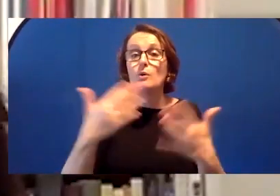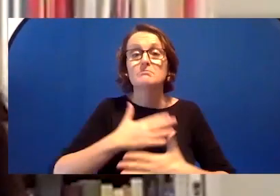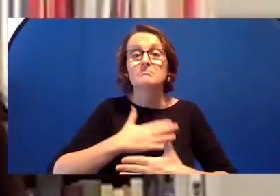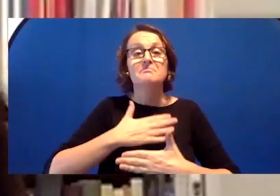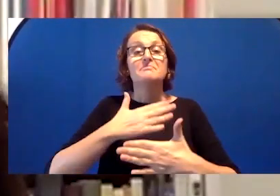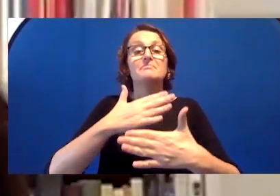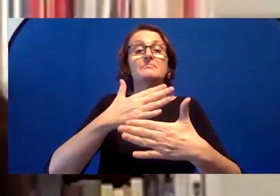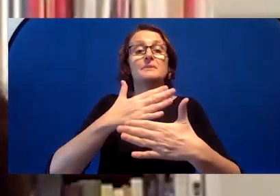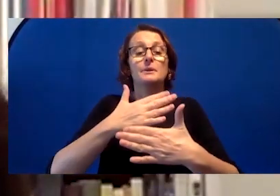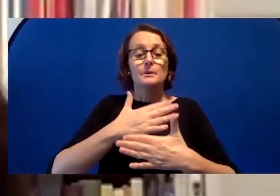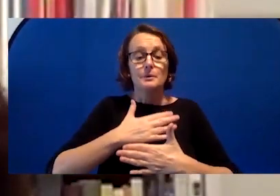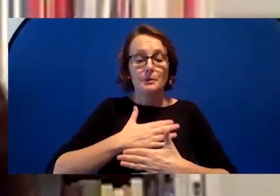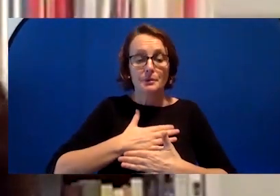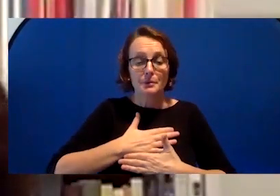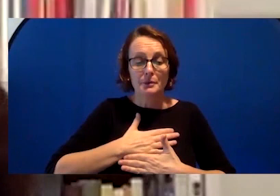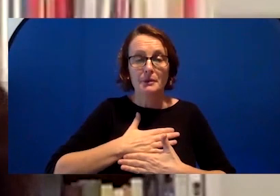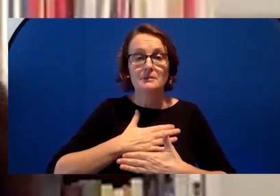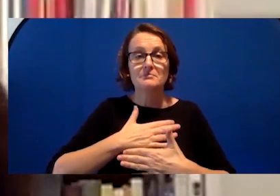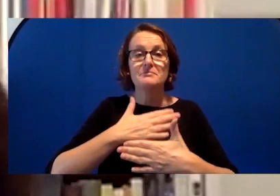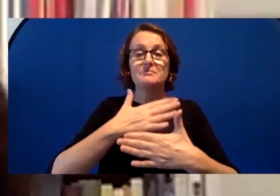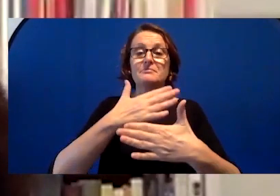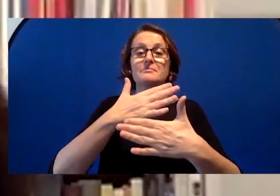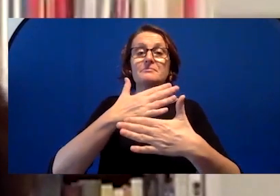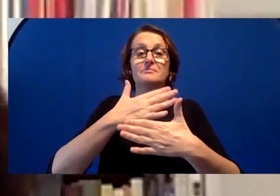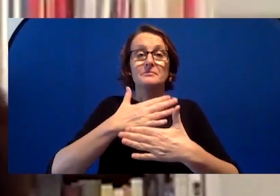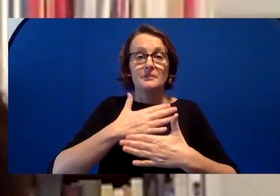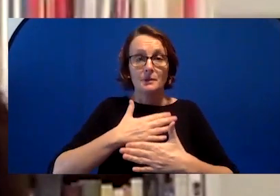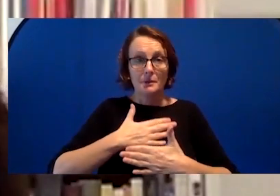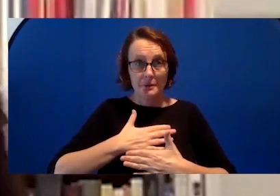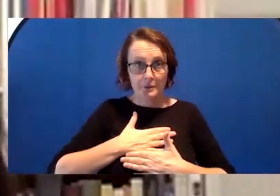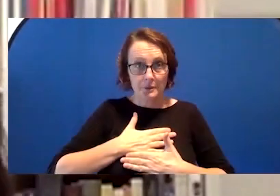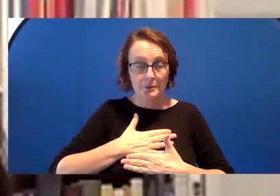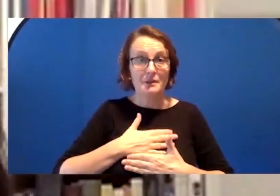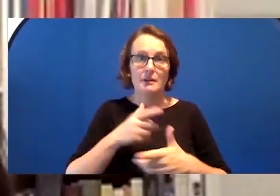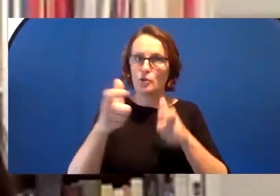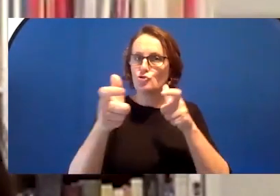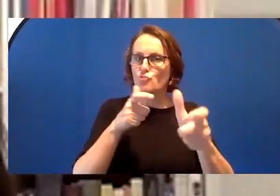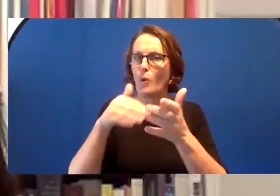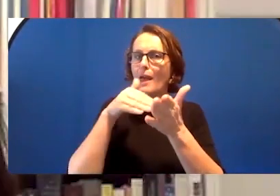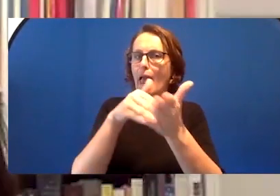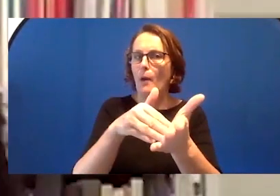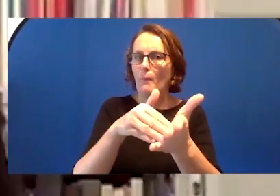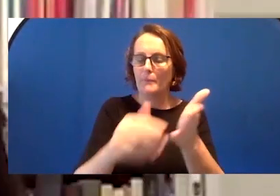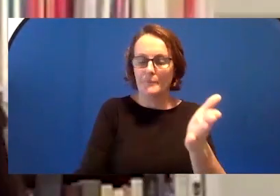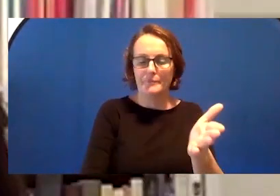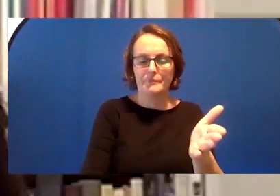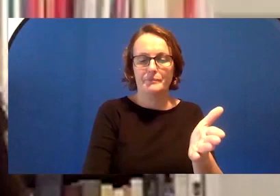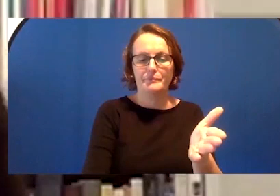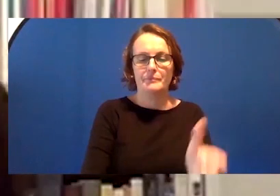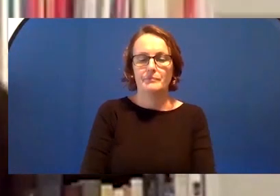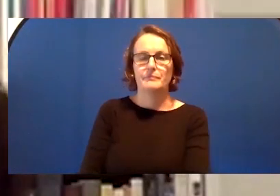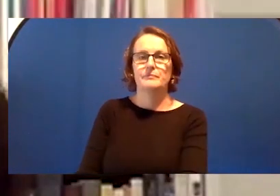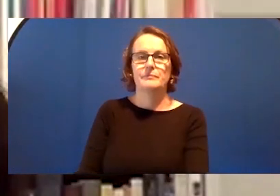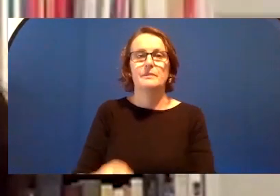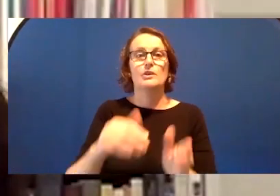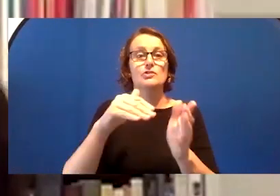breaths with a focus on the out breath and making sure you breathe out fully. It stimulates activation of rest